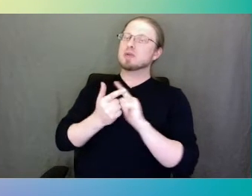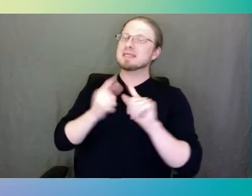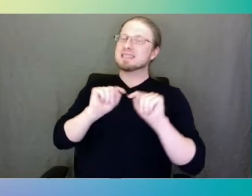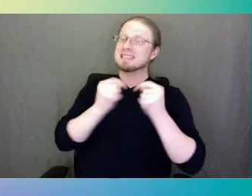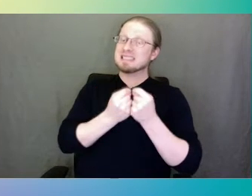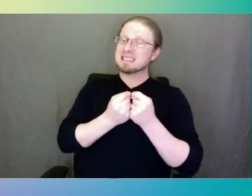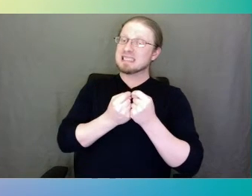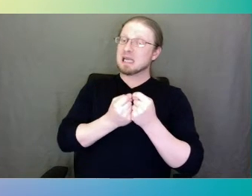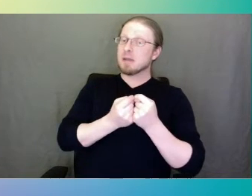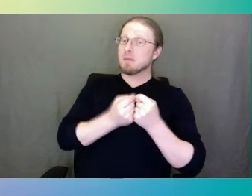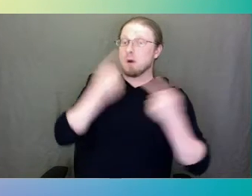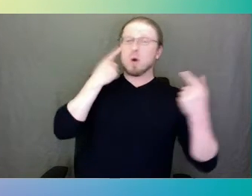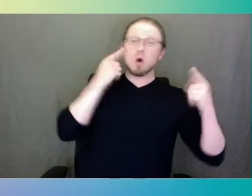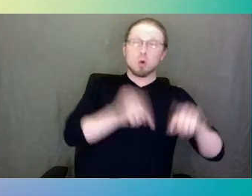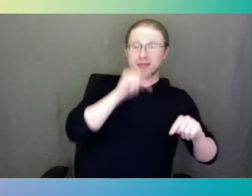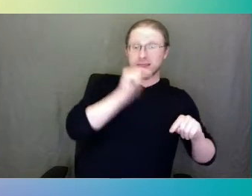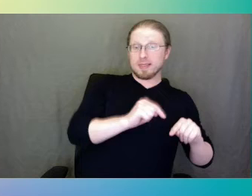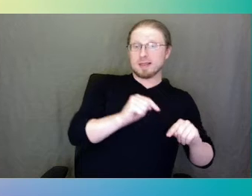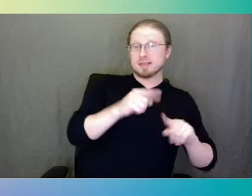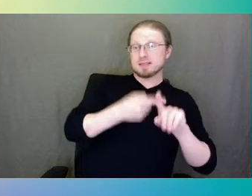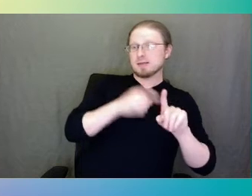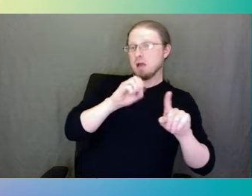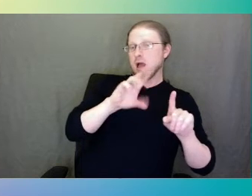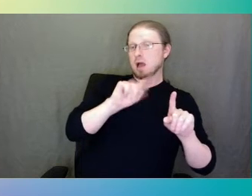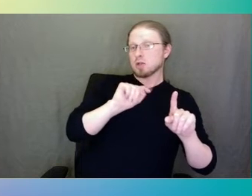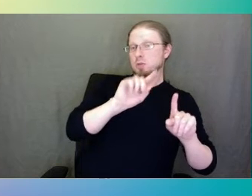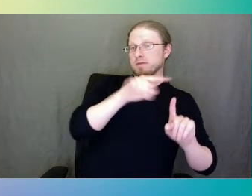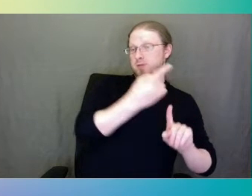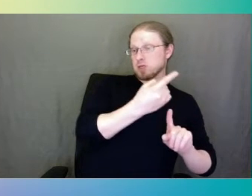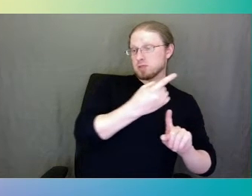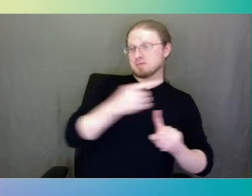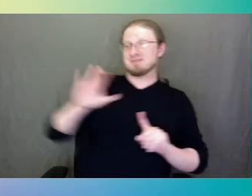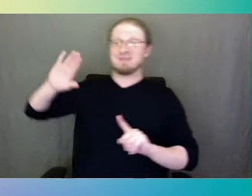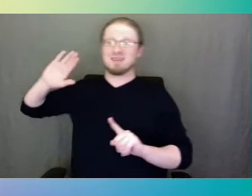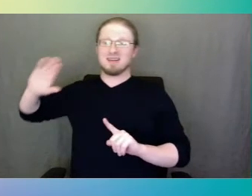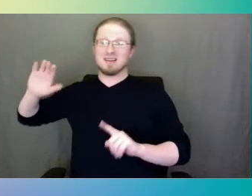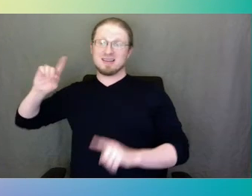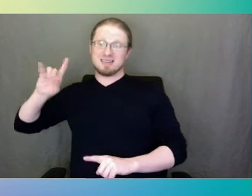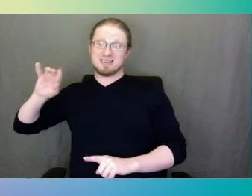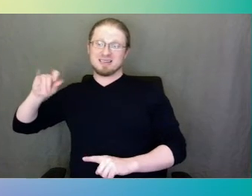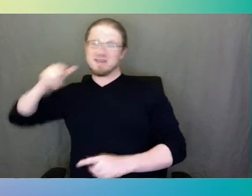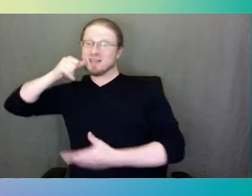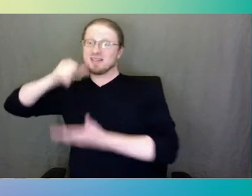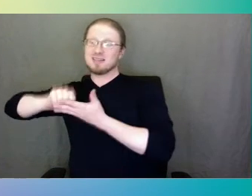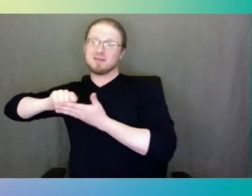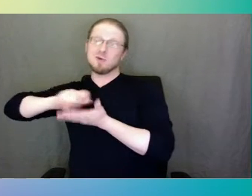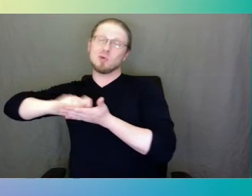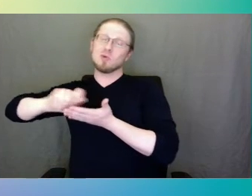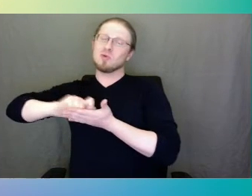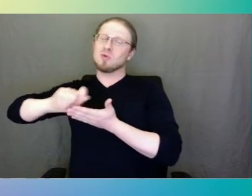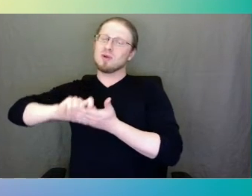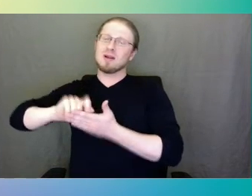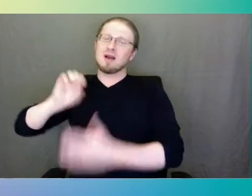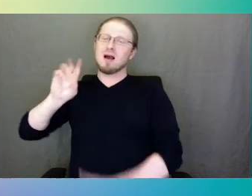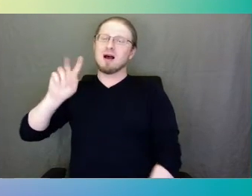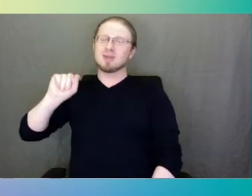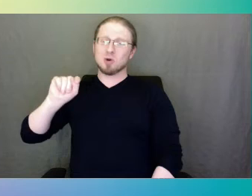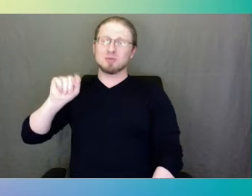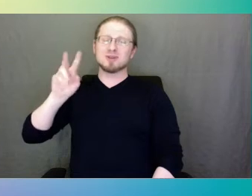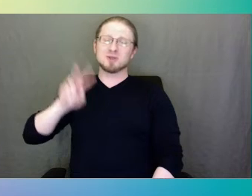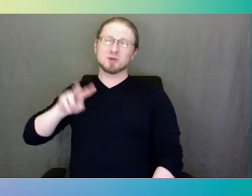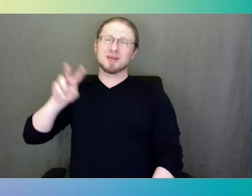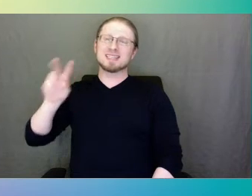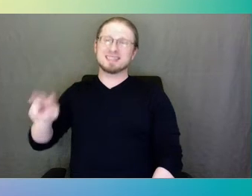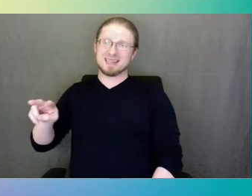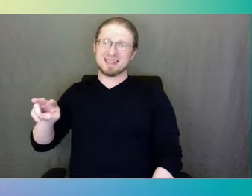on October 1st that they would make no more changes. David's letters were written on October 22nd,